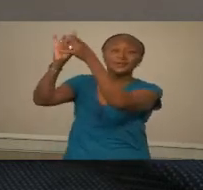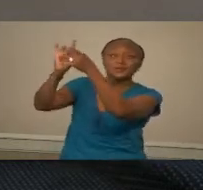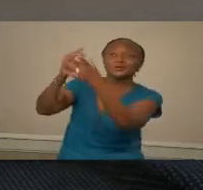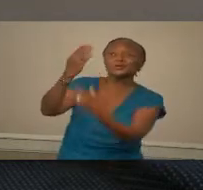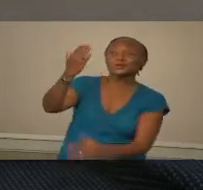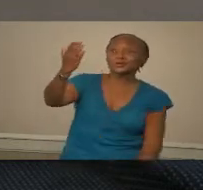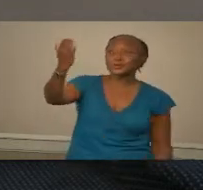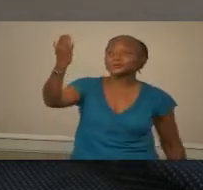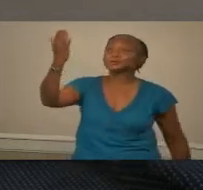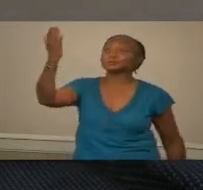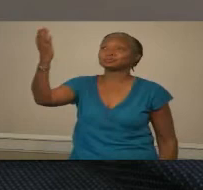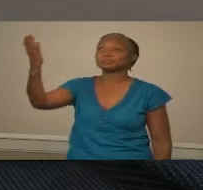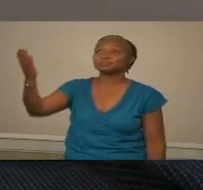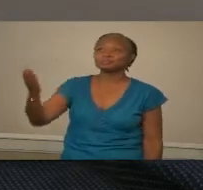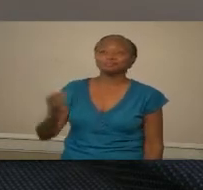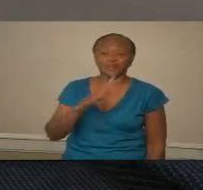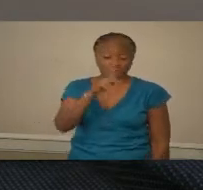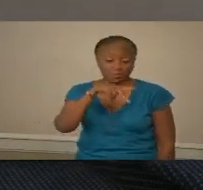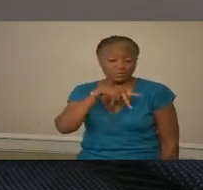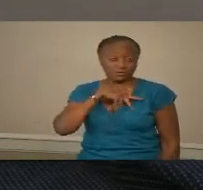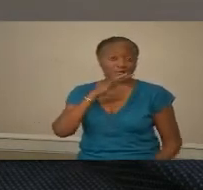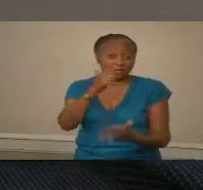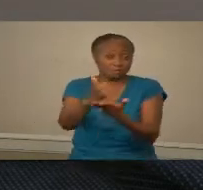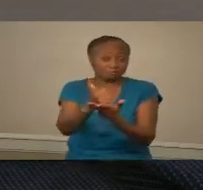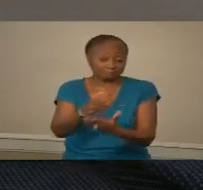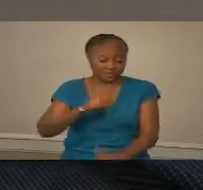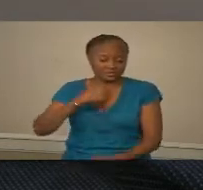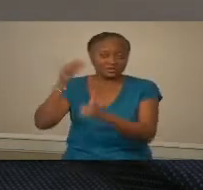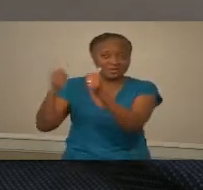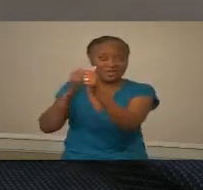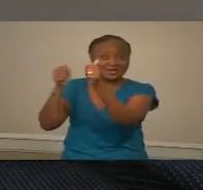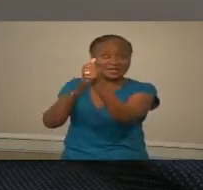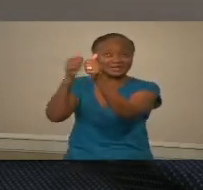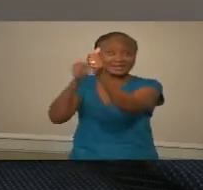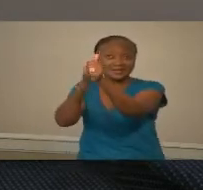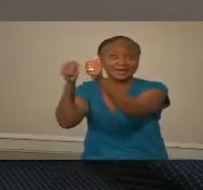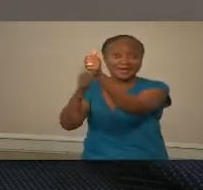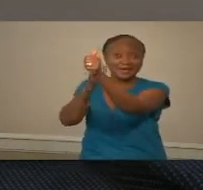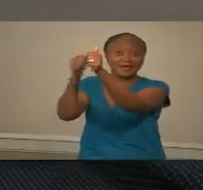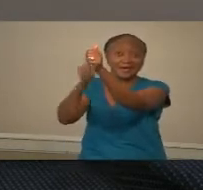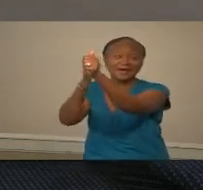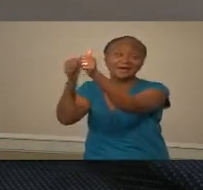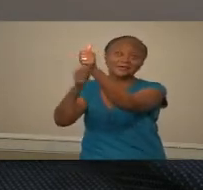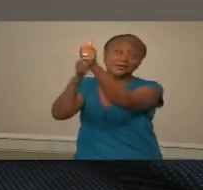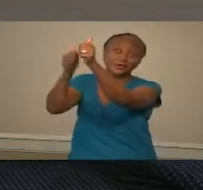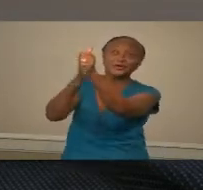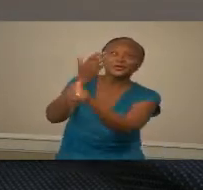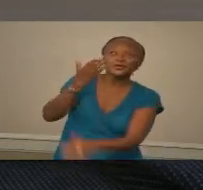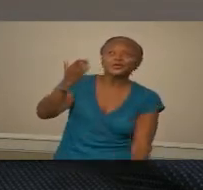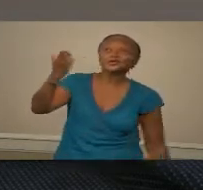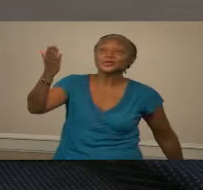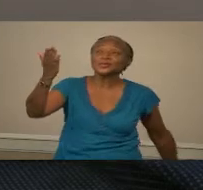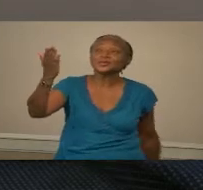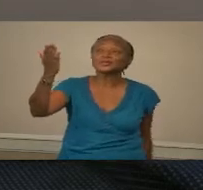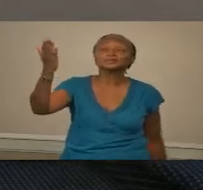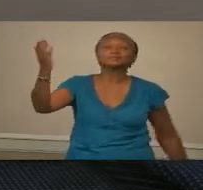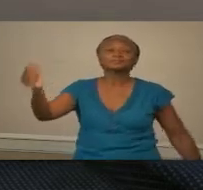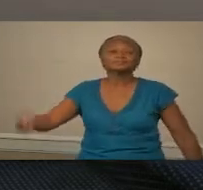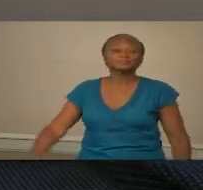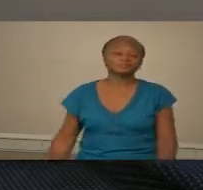To you, make it personal, amen. I'm chasing after you.